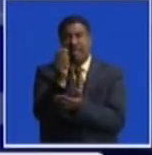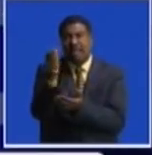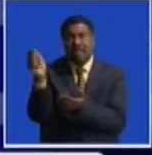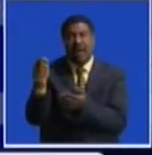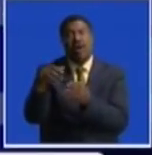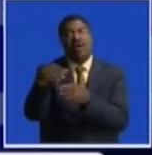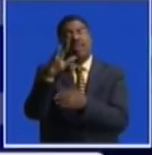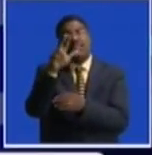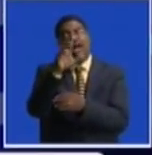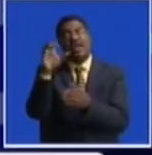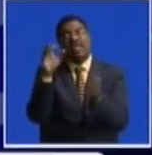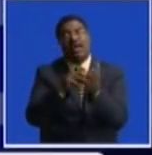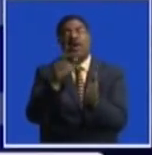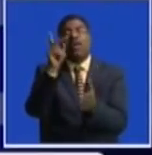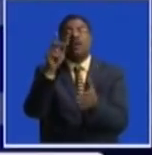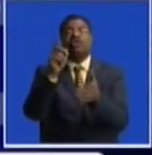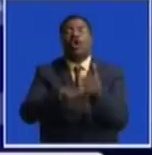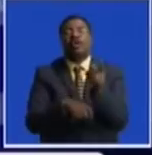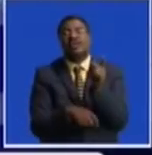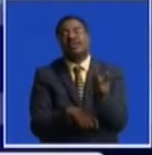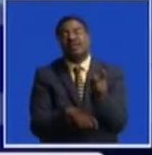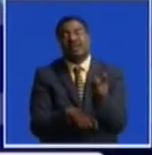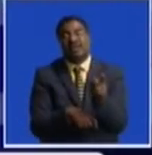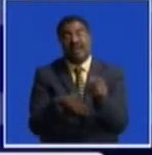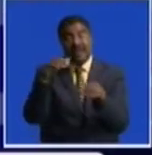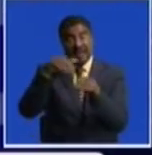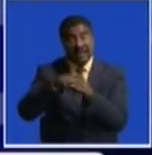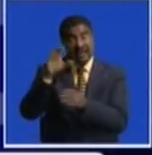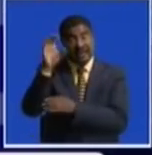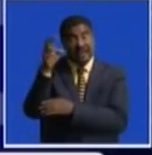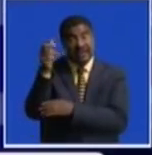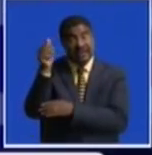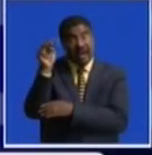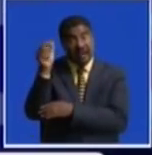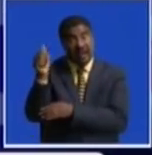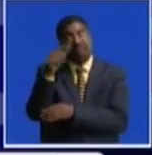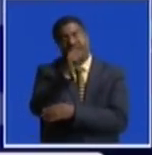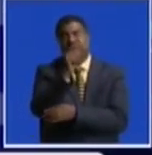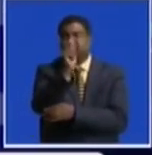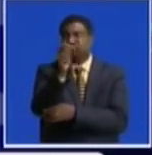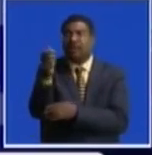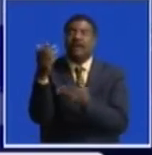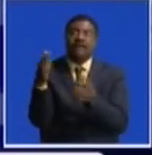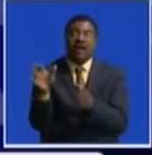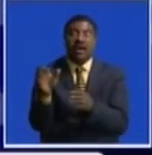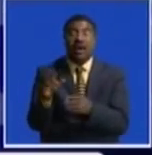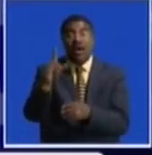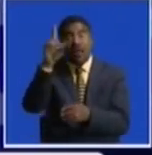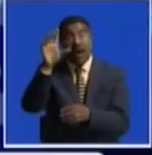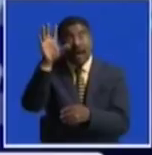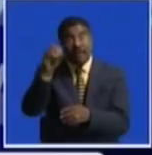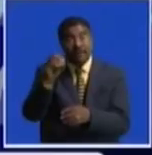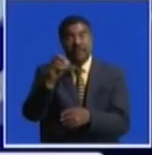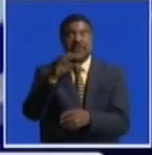kwacha to people who were recently affected by floods in Chama district of Muchinga province. 150 beneficiaries received